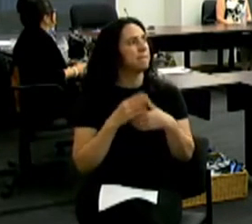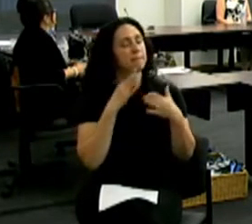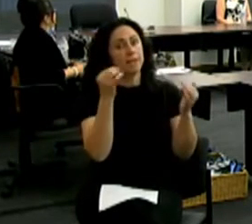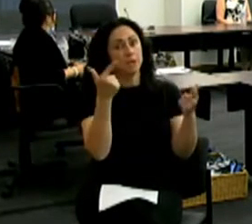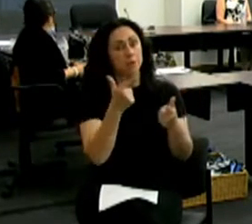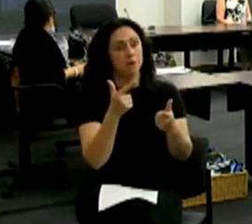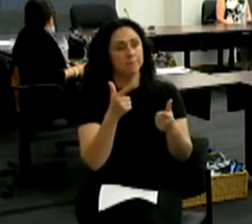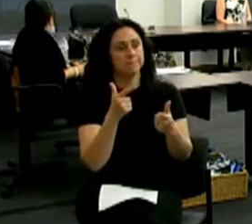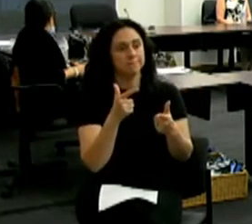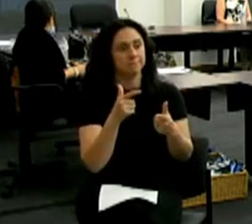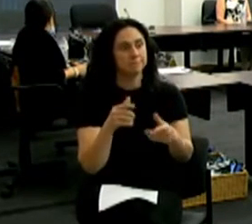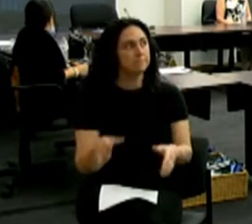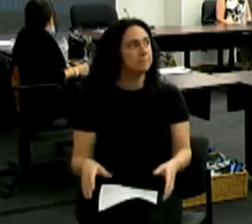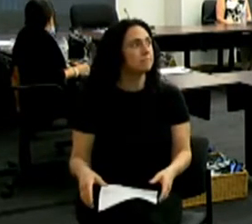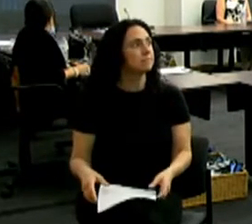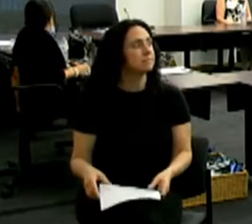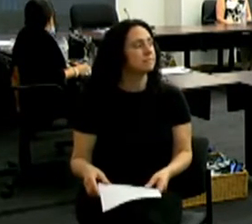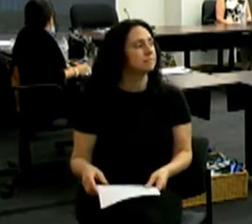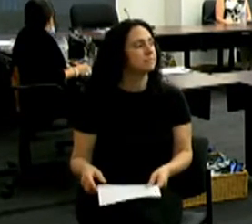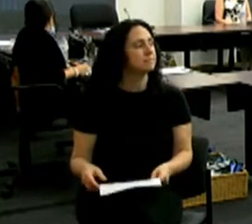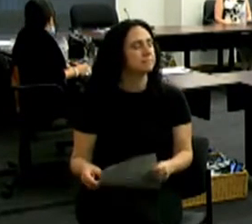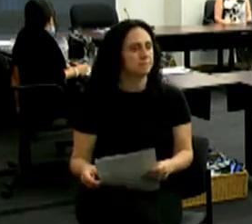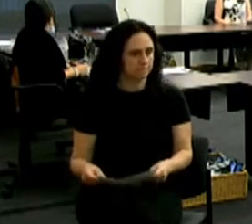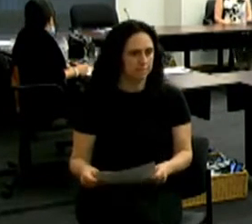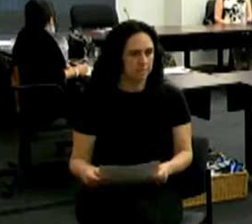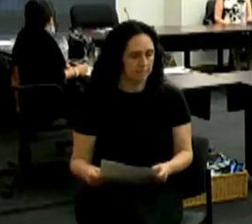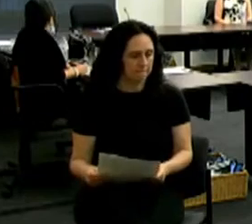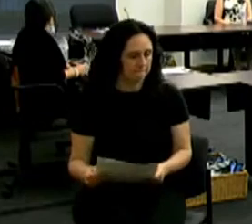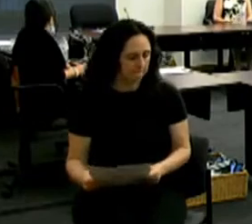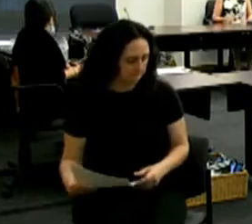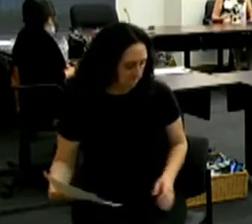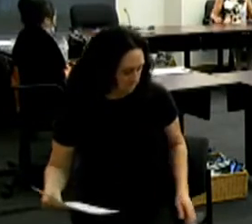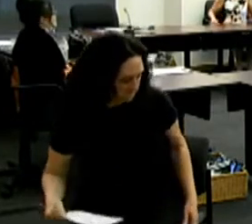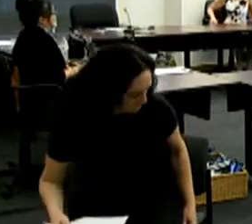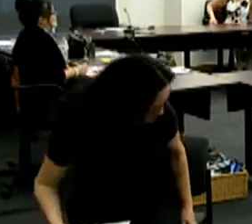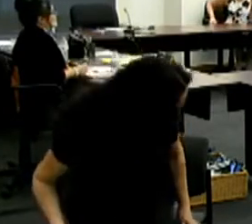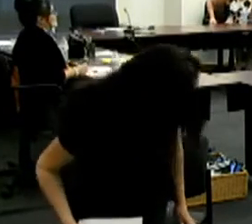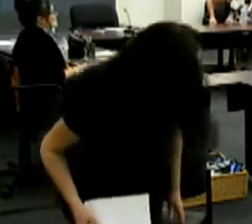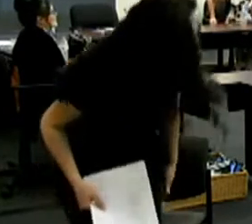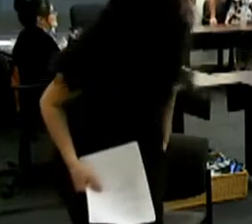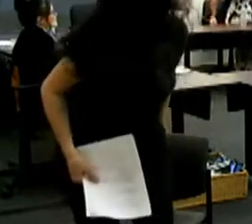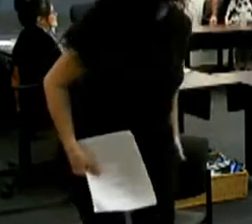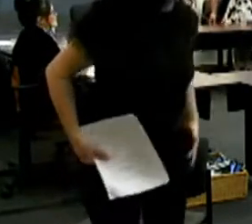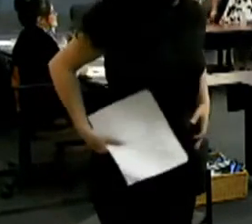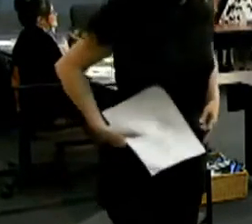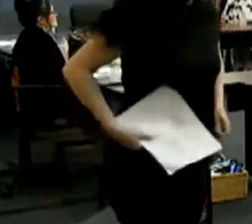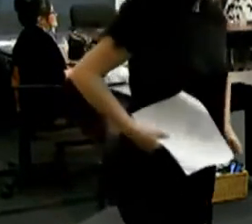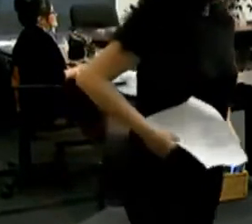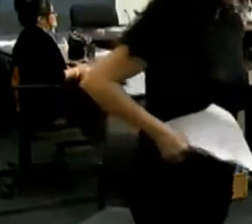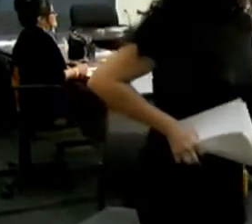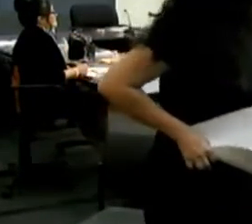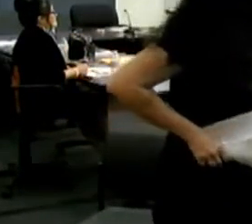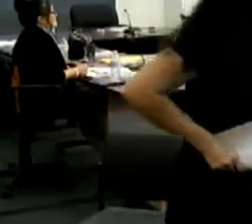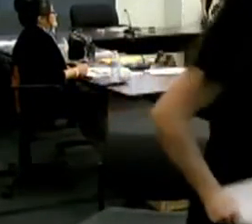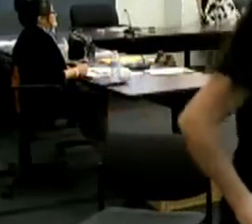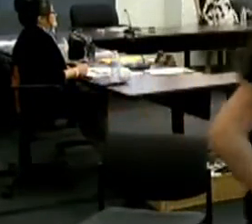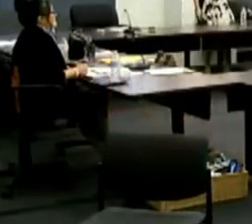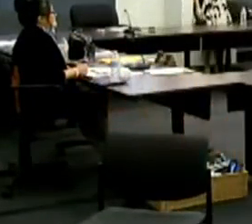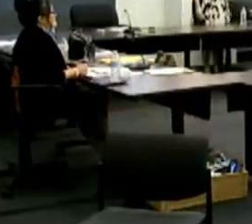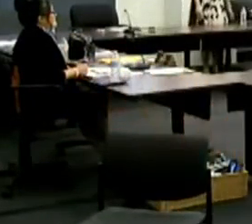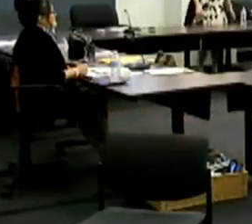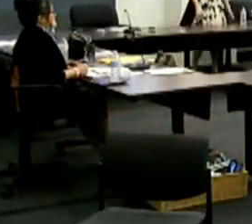Garcia, will you be Yeah, logging we in take a virtually? 10-minute break. Okay. Yeah, we get potty breaks. Sure, yeah. Yes, we will. I will.